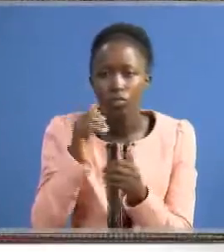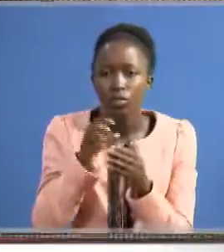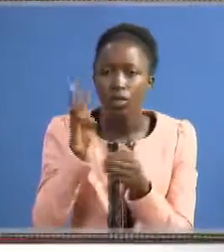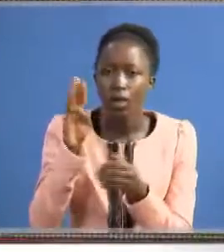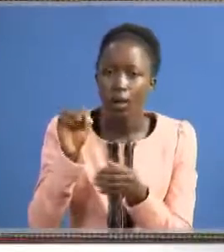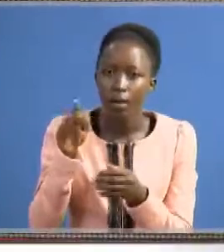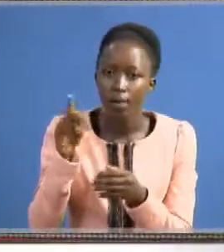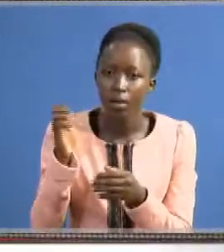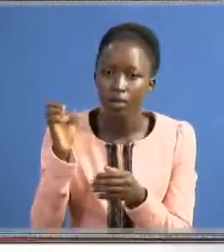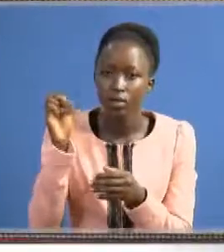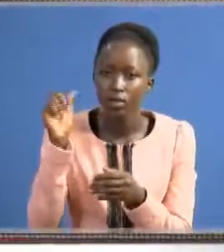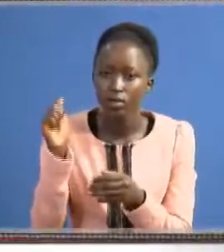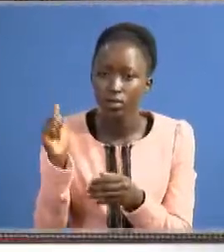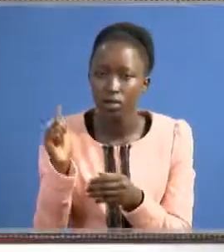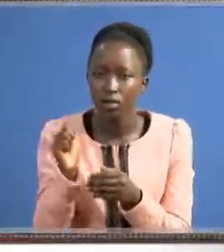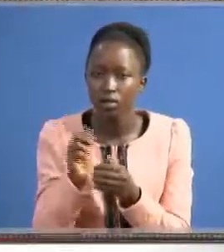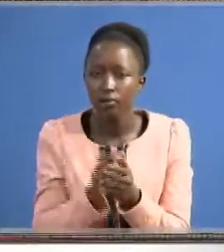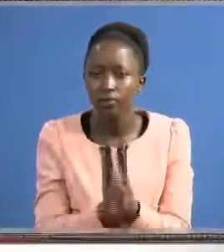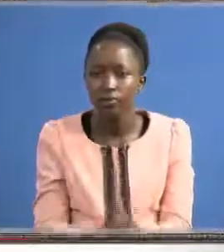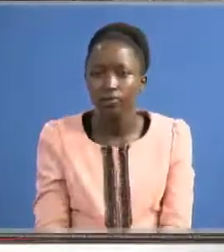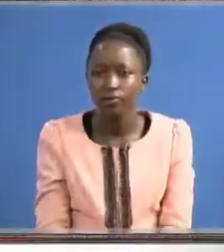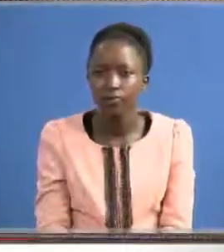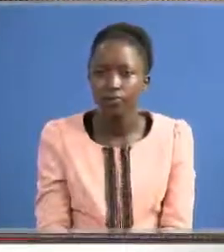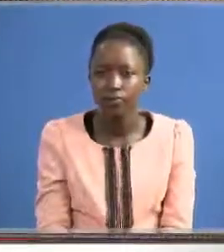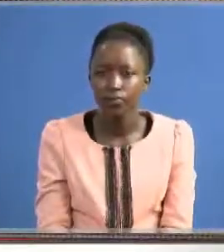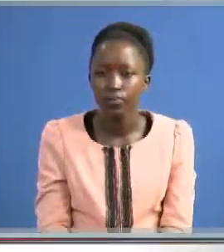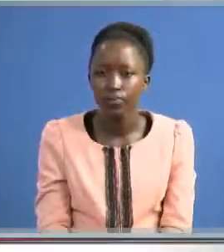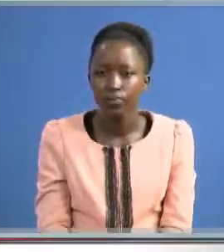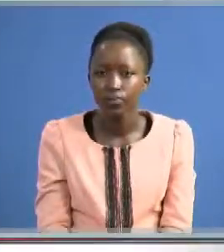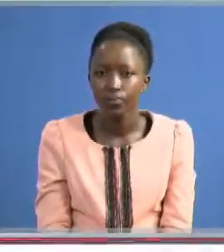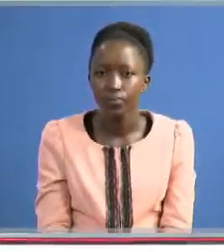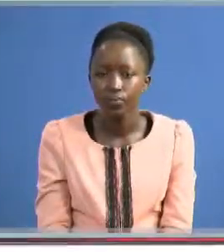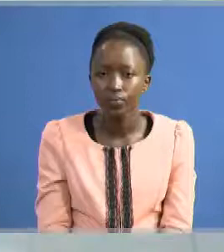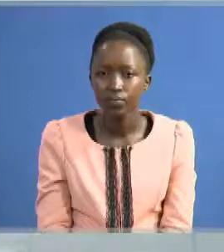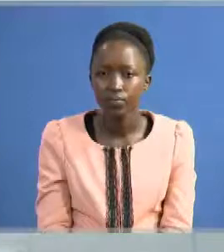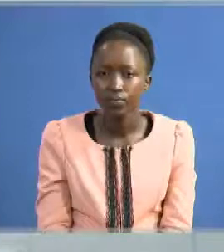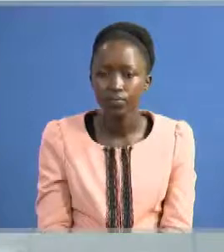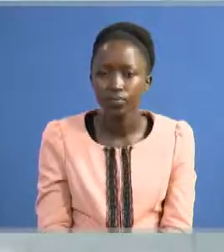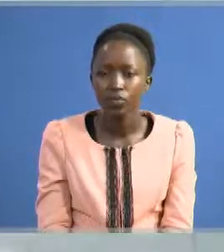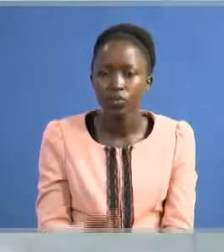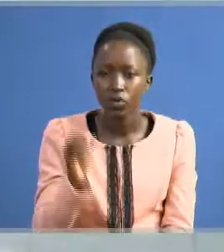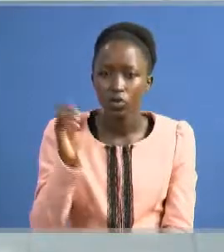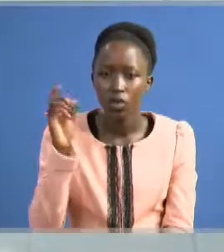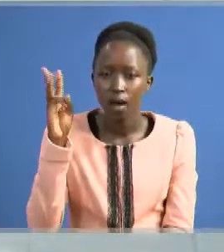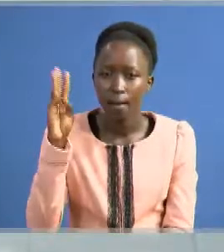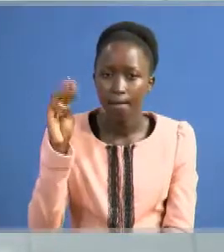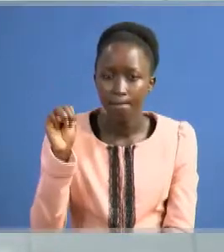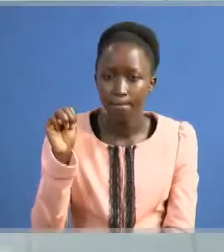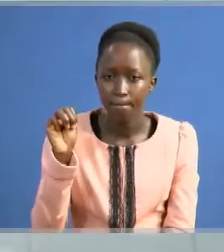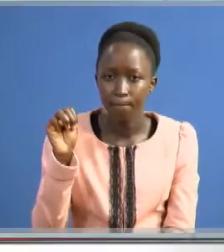M-Pesa, Airtel Money, and other emerging jobs. ODM Secretary General Edwin